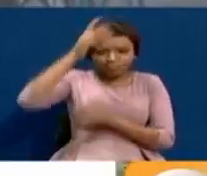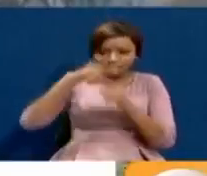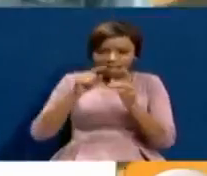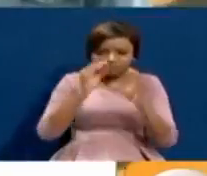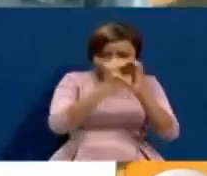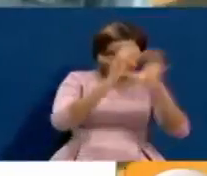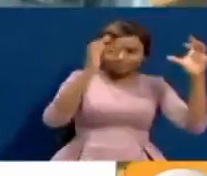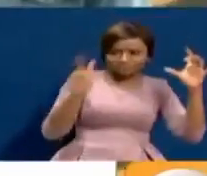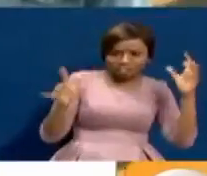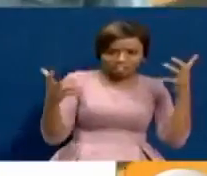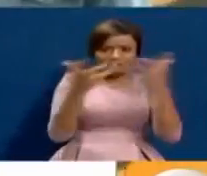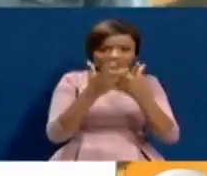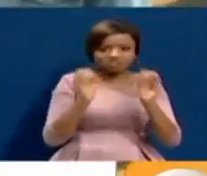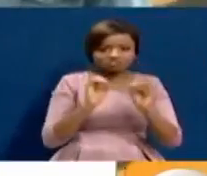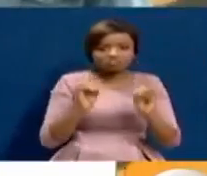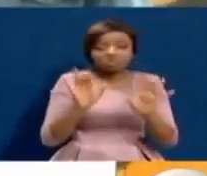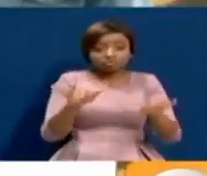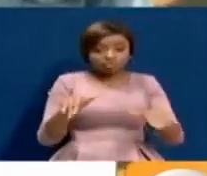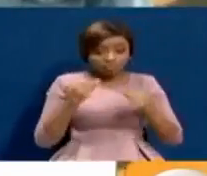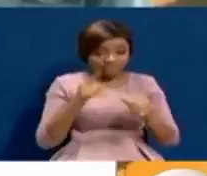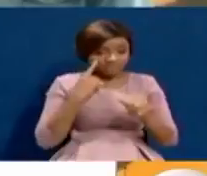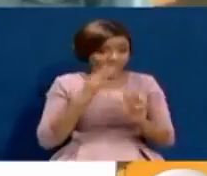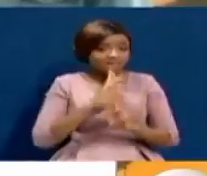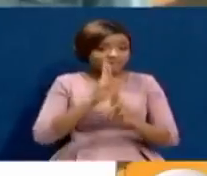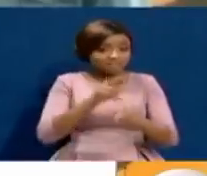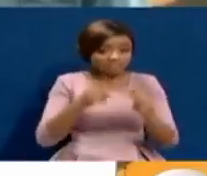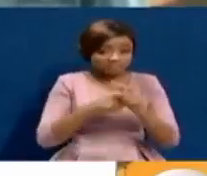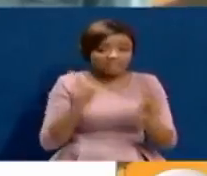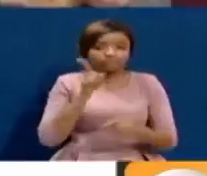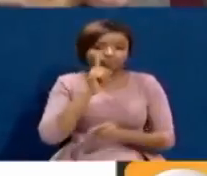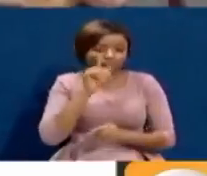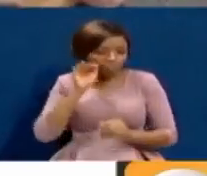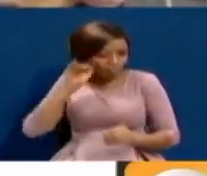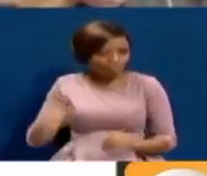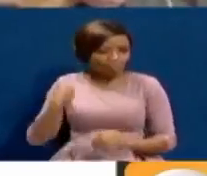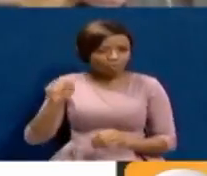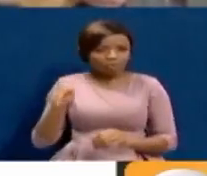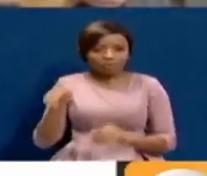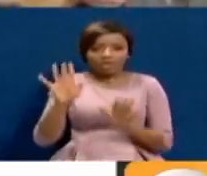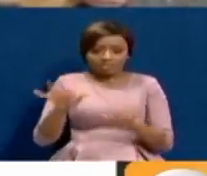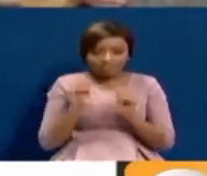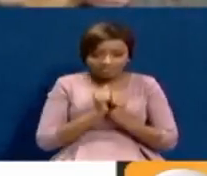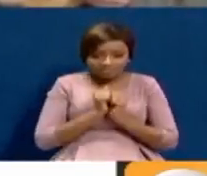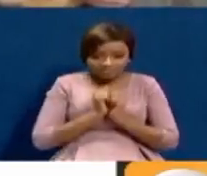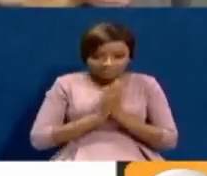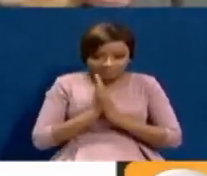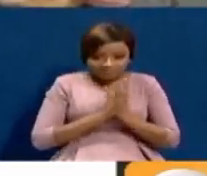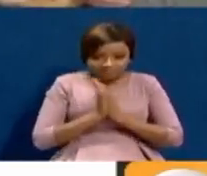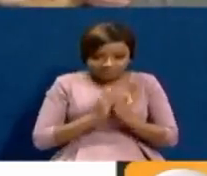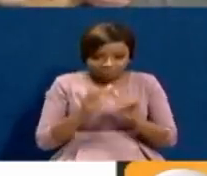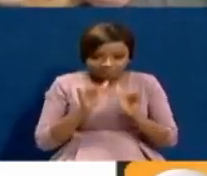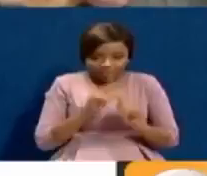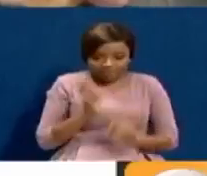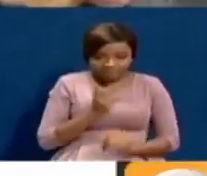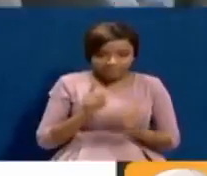predictions. Results are expected to trickle in the early hours tomorrow, and so begins a nail-biting night for Trump,